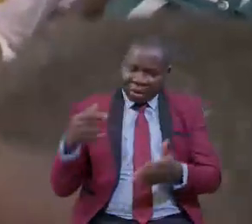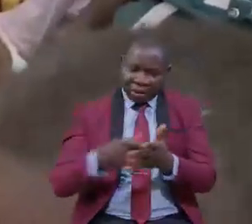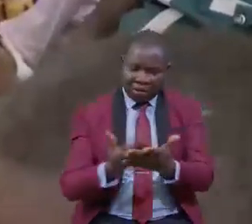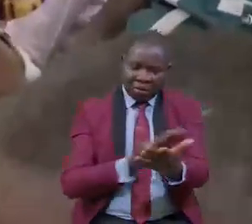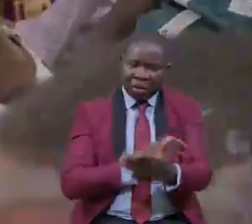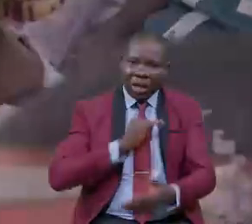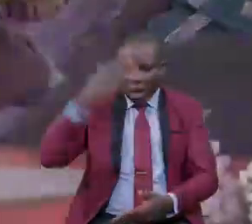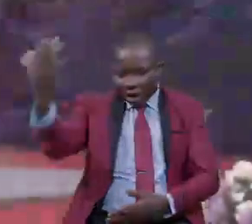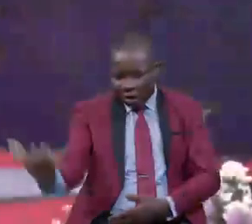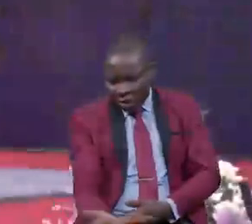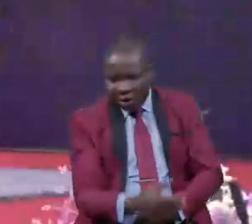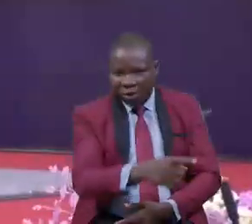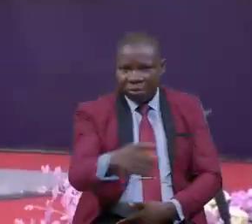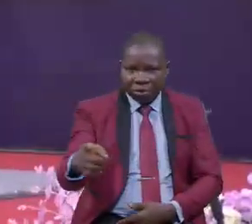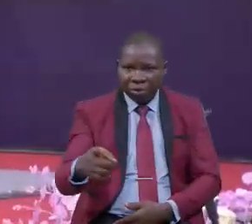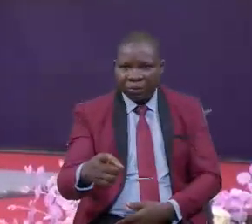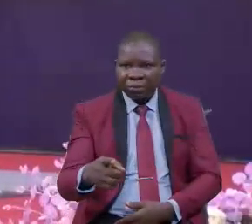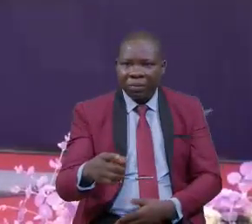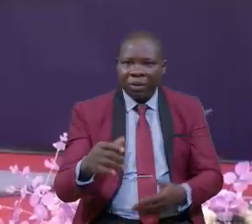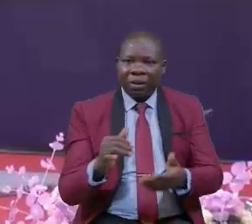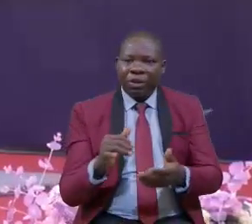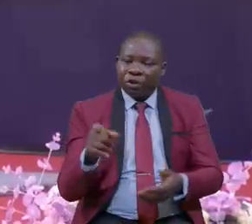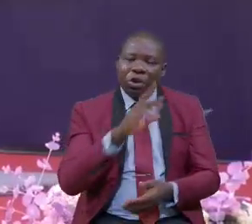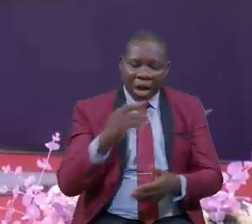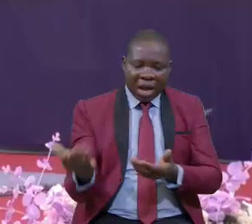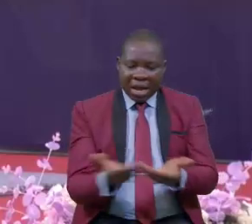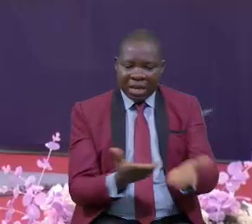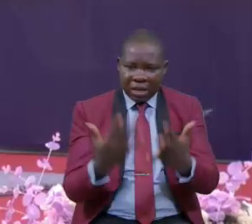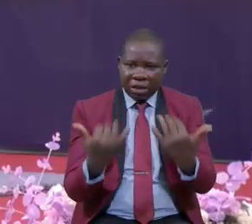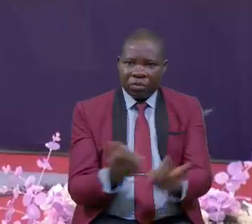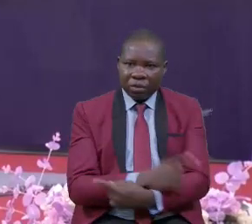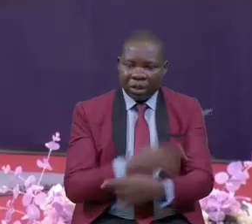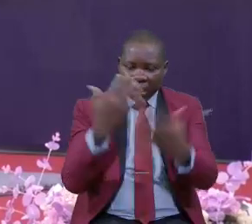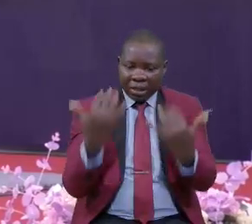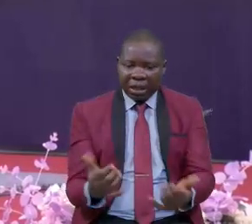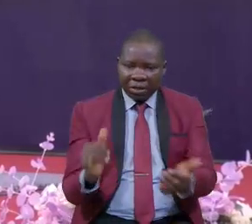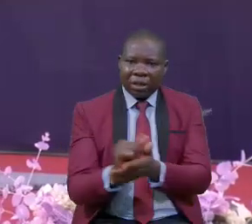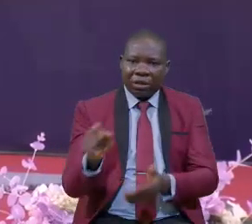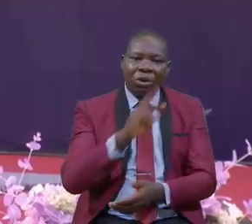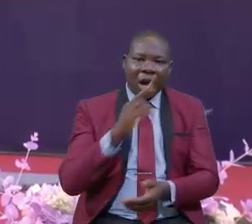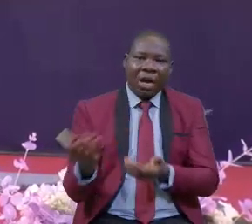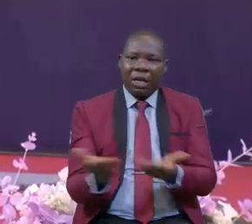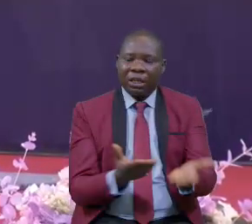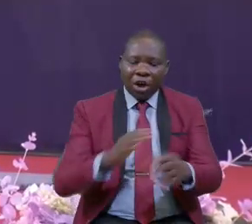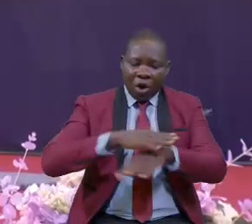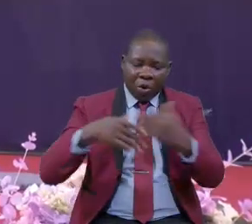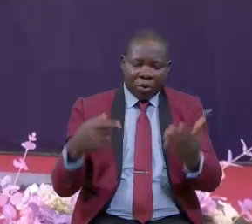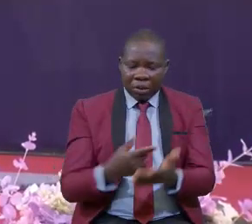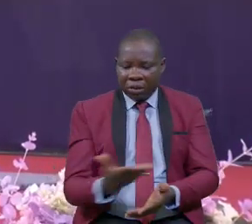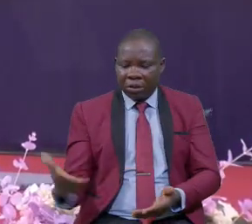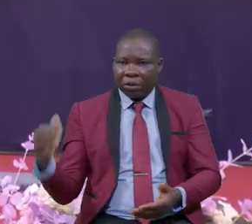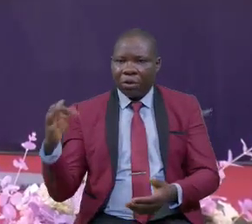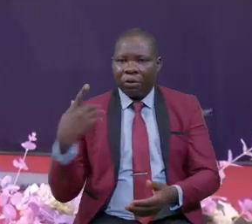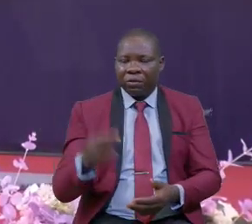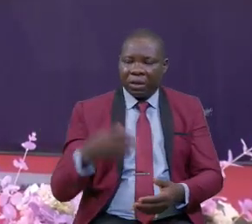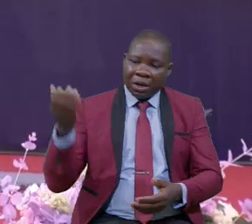Amen. You are here today. And now that you are here, all diseases of the past, they are